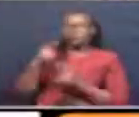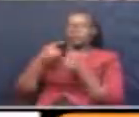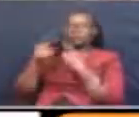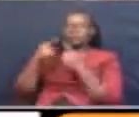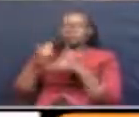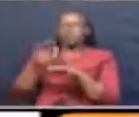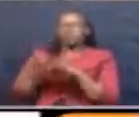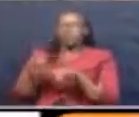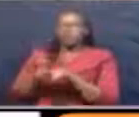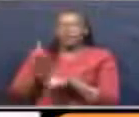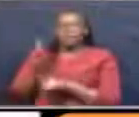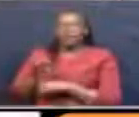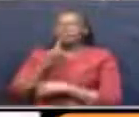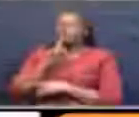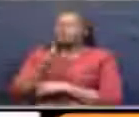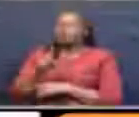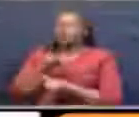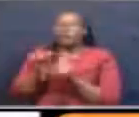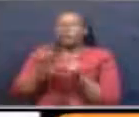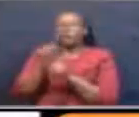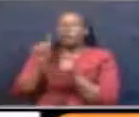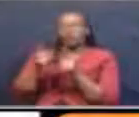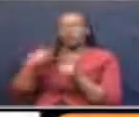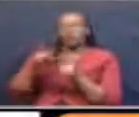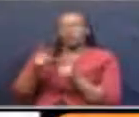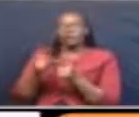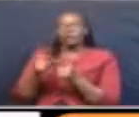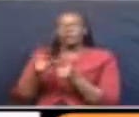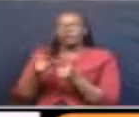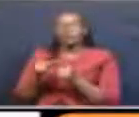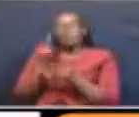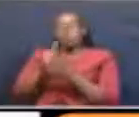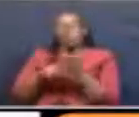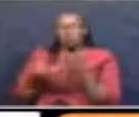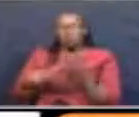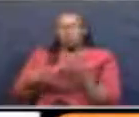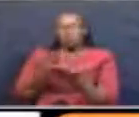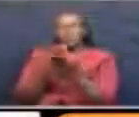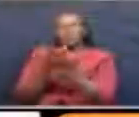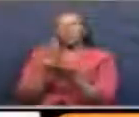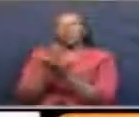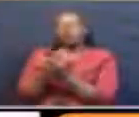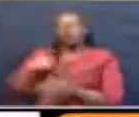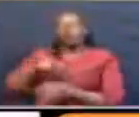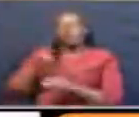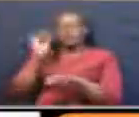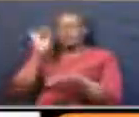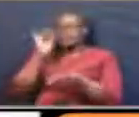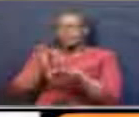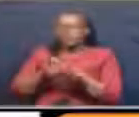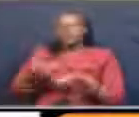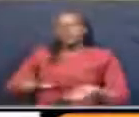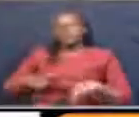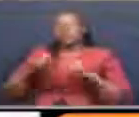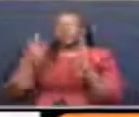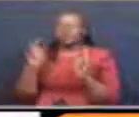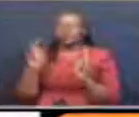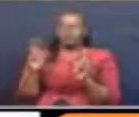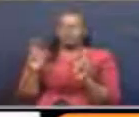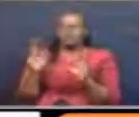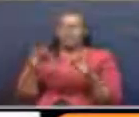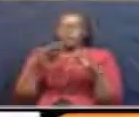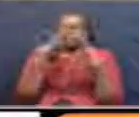good, and we have to be very sure about when we present. First of all, we are very sensitive about life